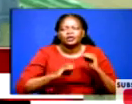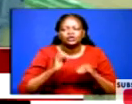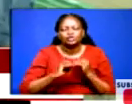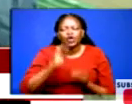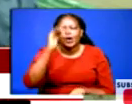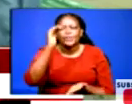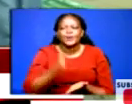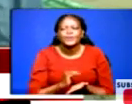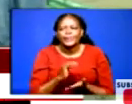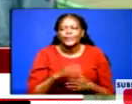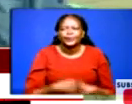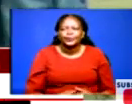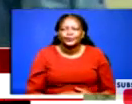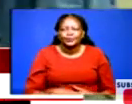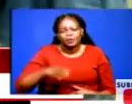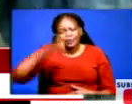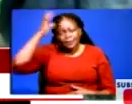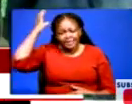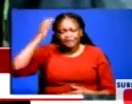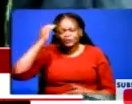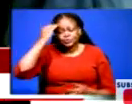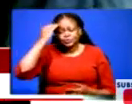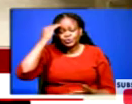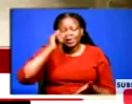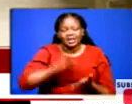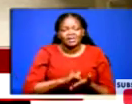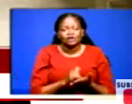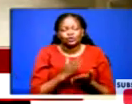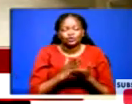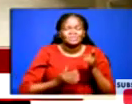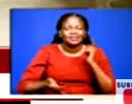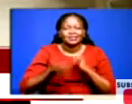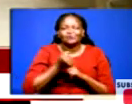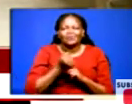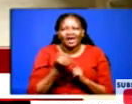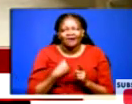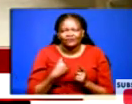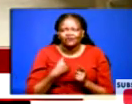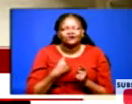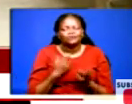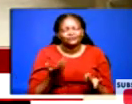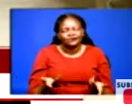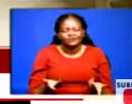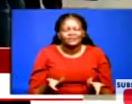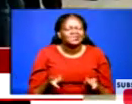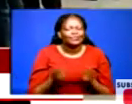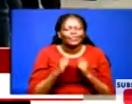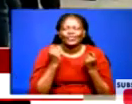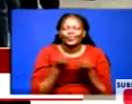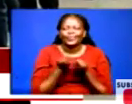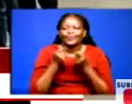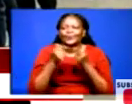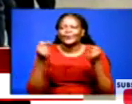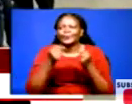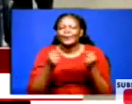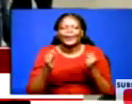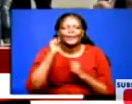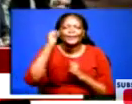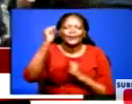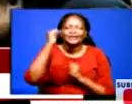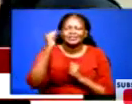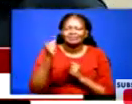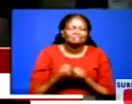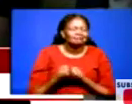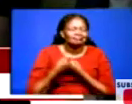reduced. Chebukati, however, noting that despite the achievements, highly ethnicized and divisive politics still remained a